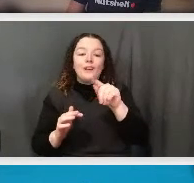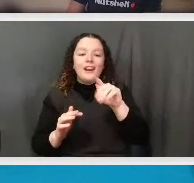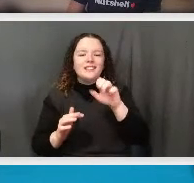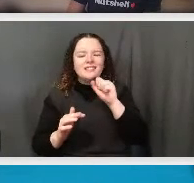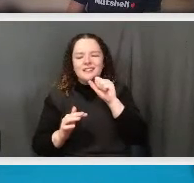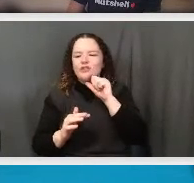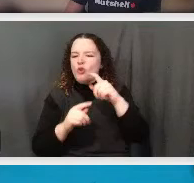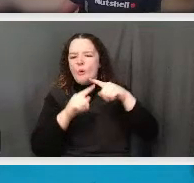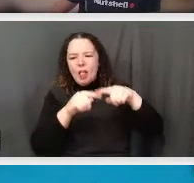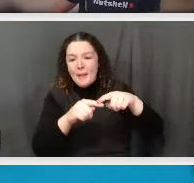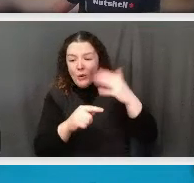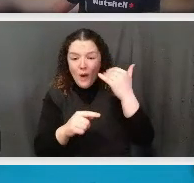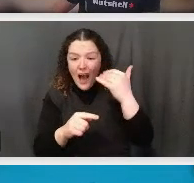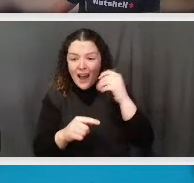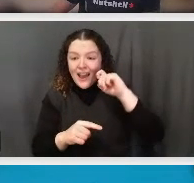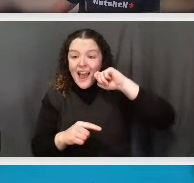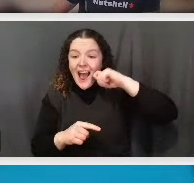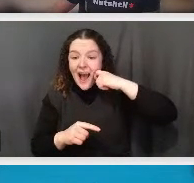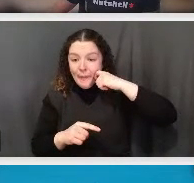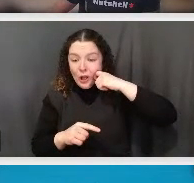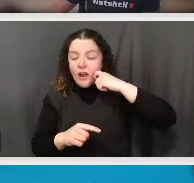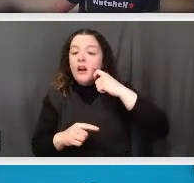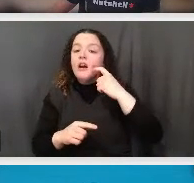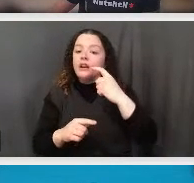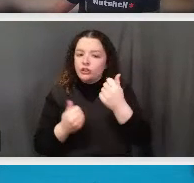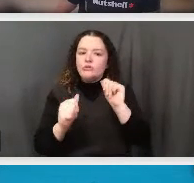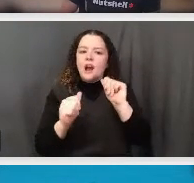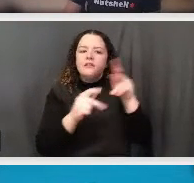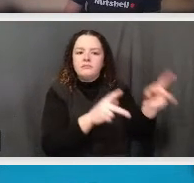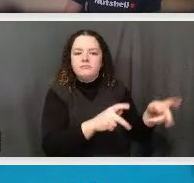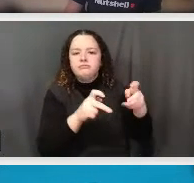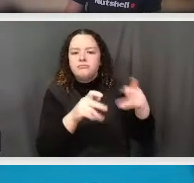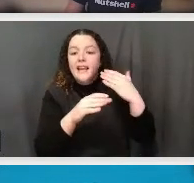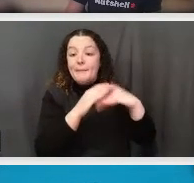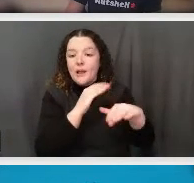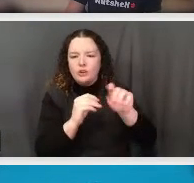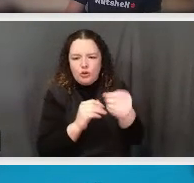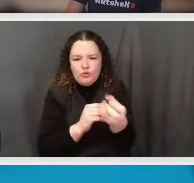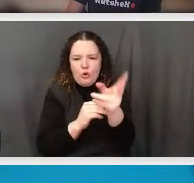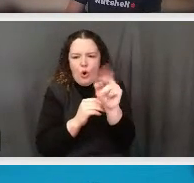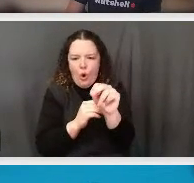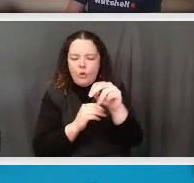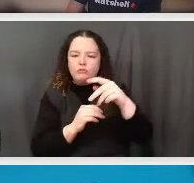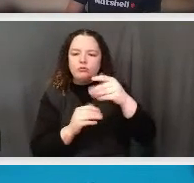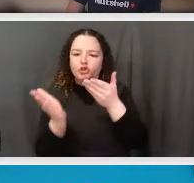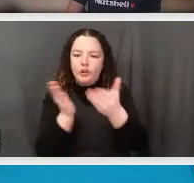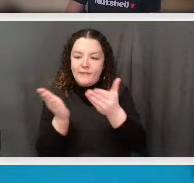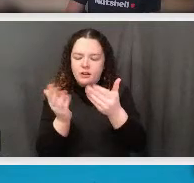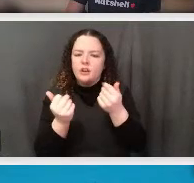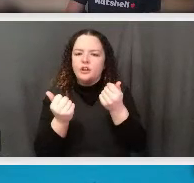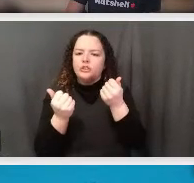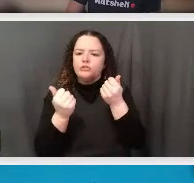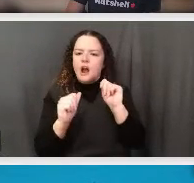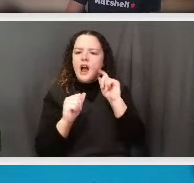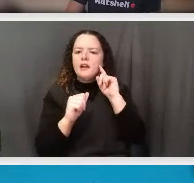because Apple now preloads emails on its own proxy servers, which means that it will trigger the tracking pixel for every email that